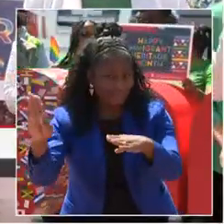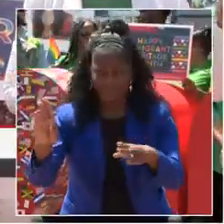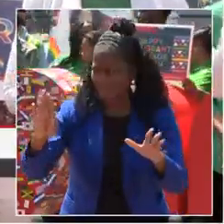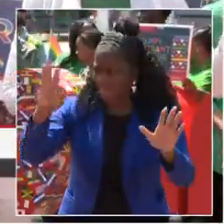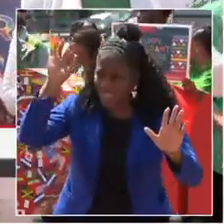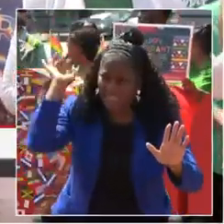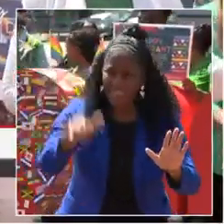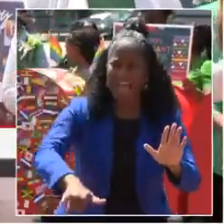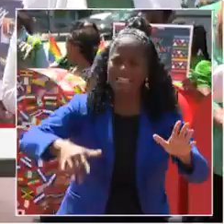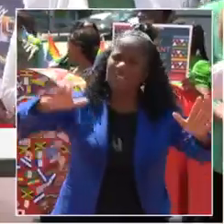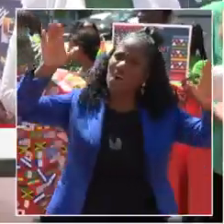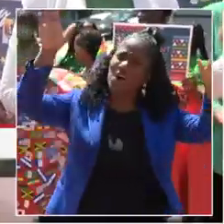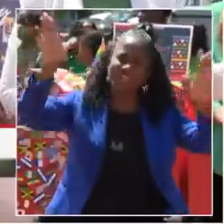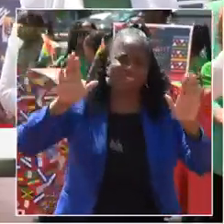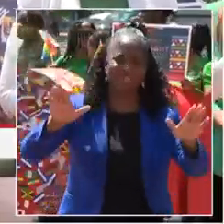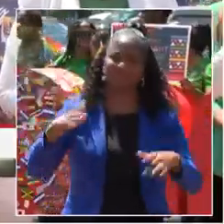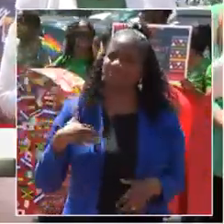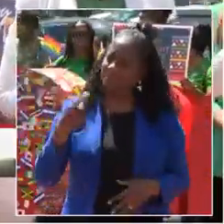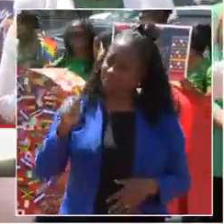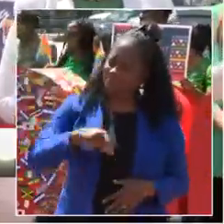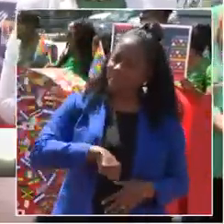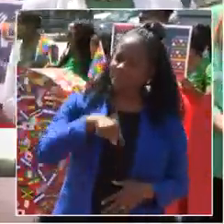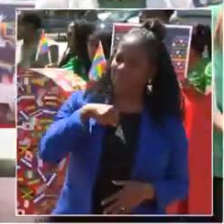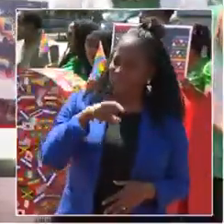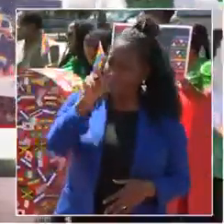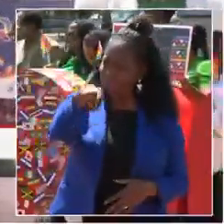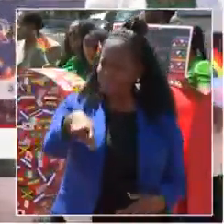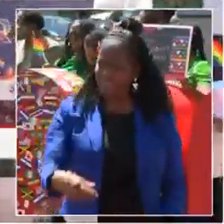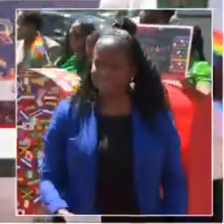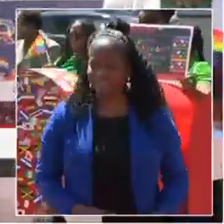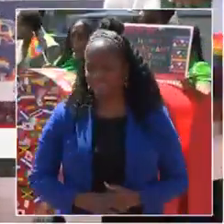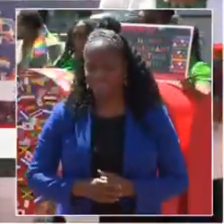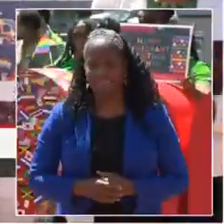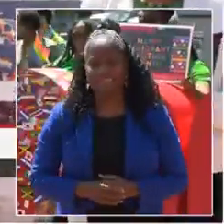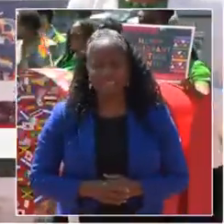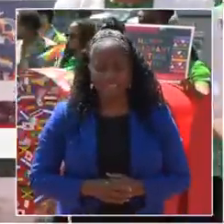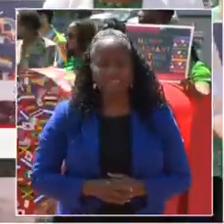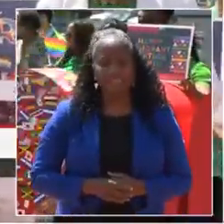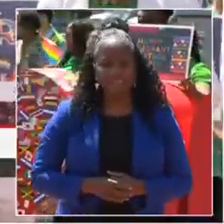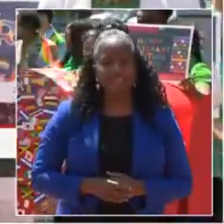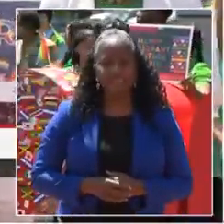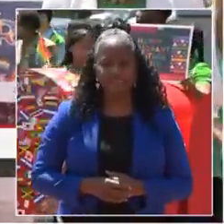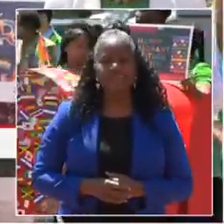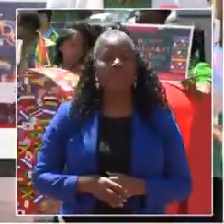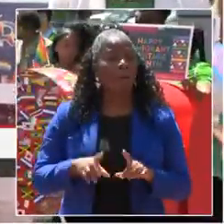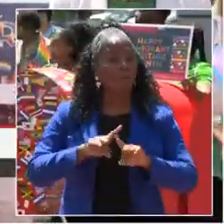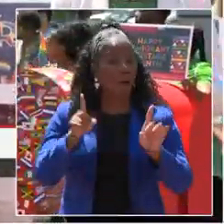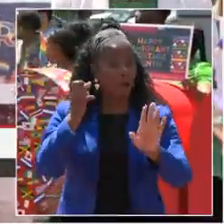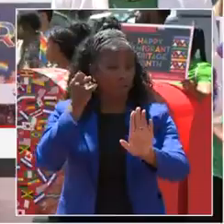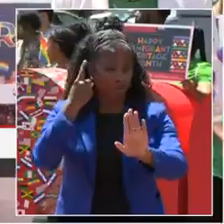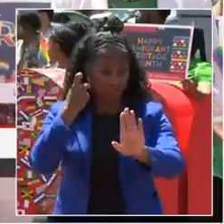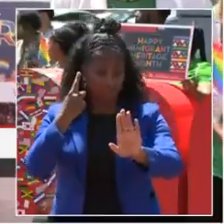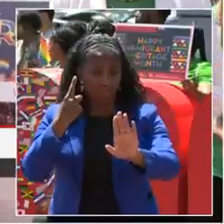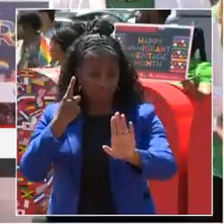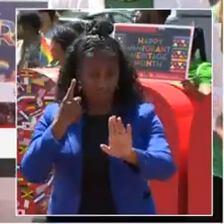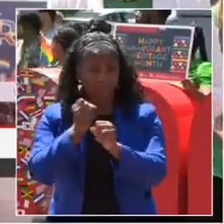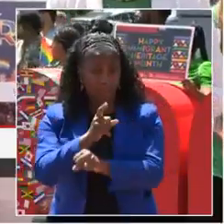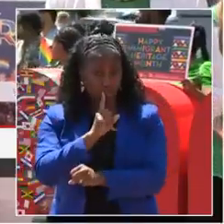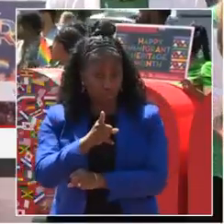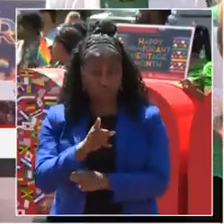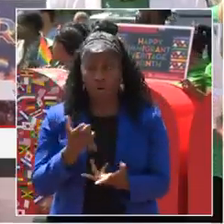That is awesome, and that is something to be proud of. But to ensure that we are doing